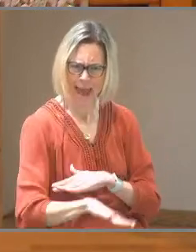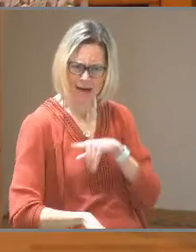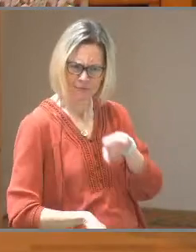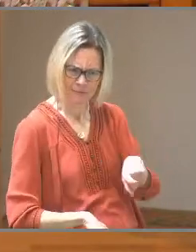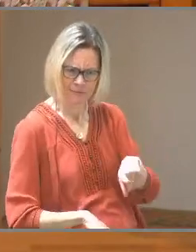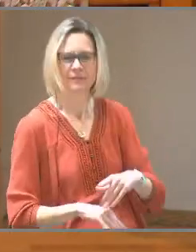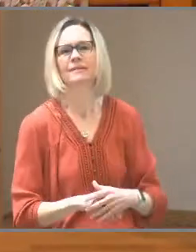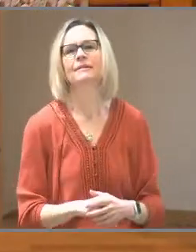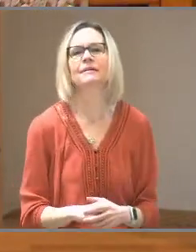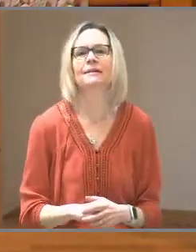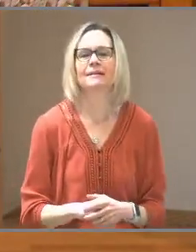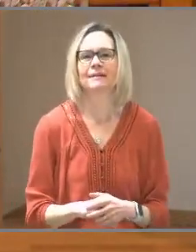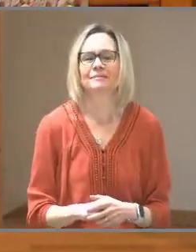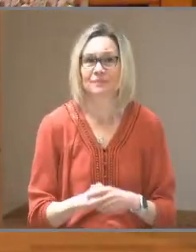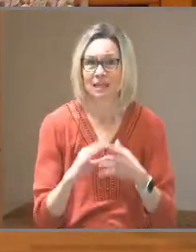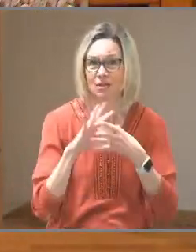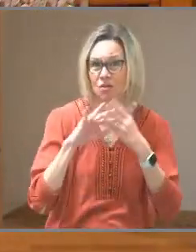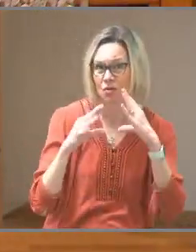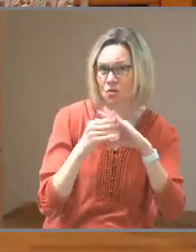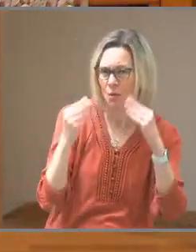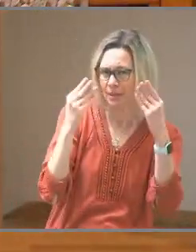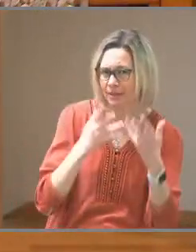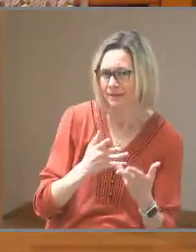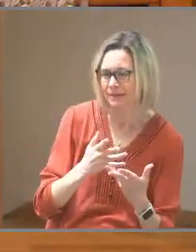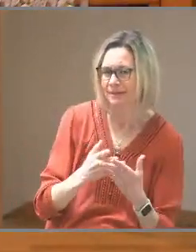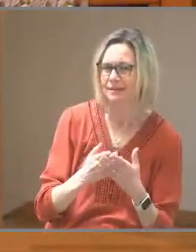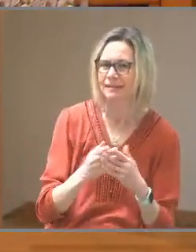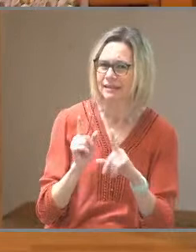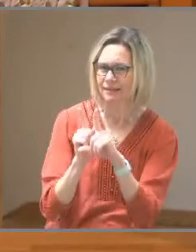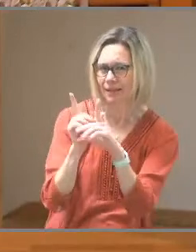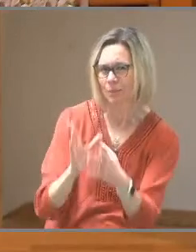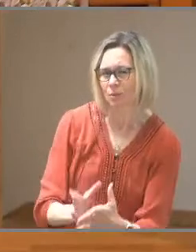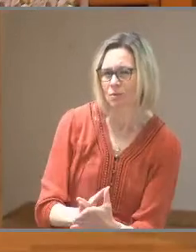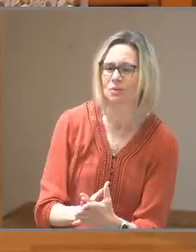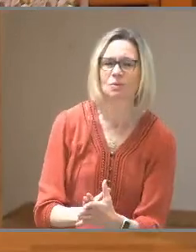bad, right? So the story tells us that